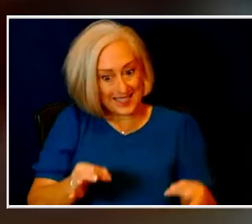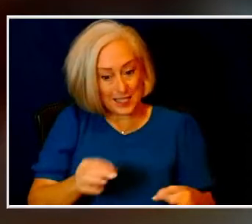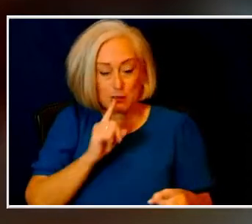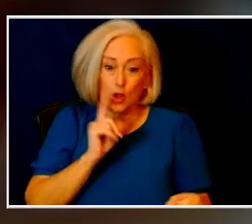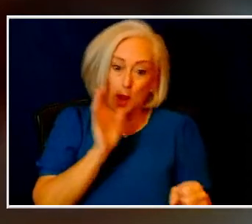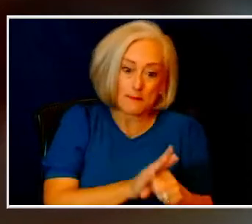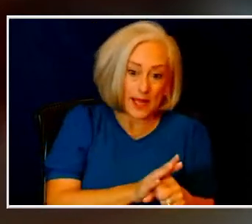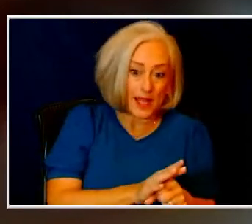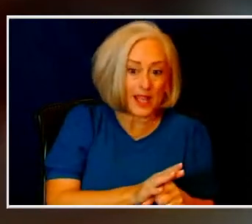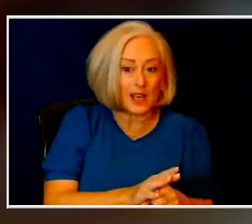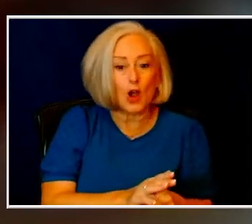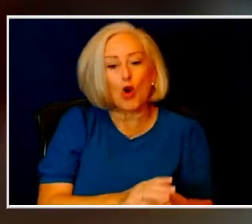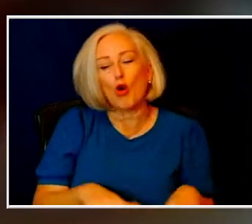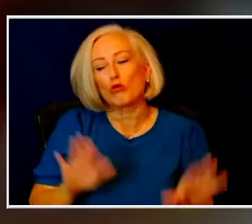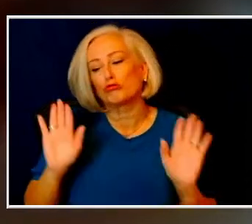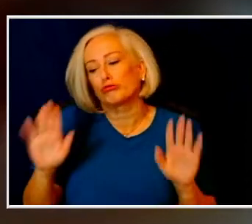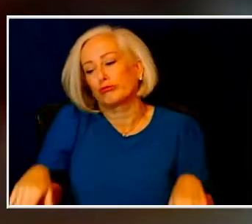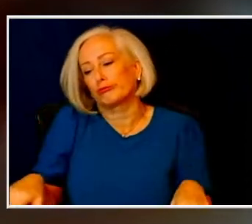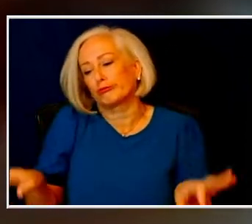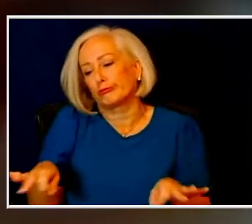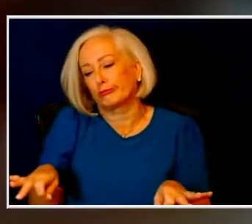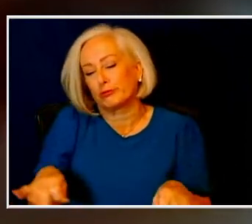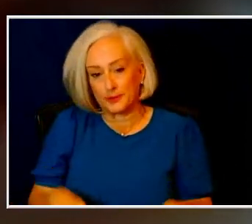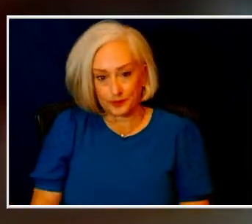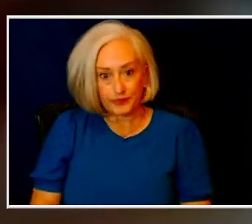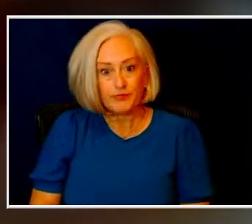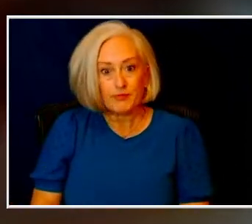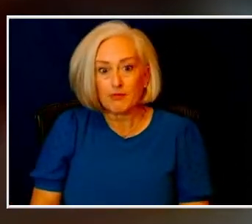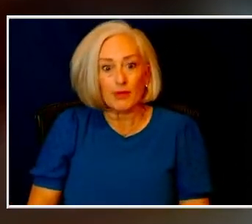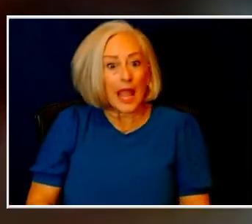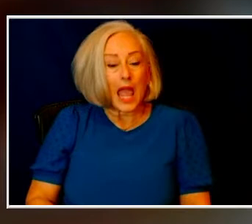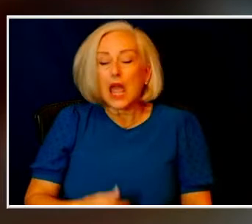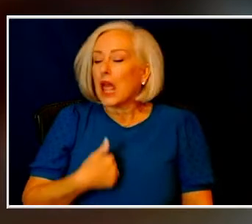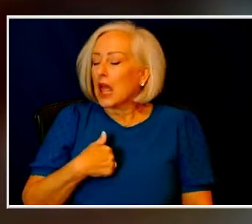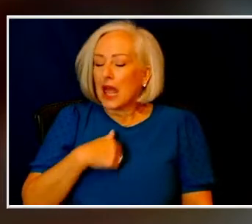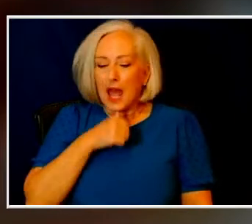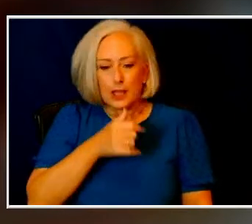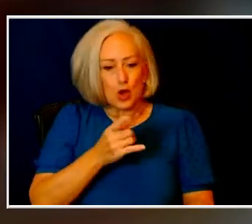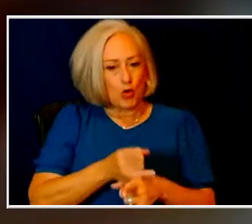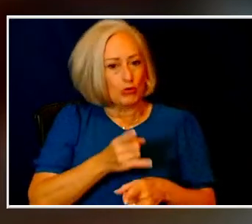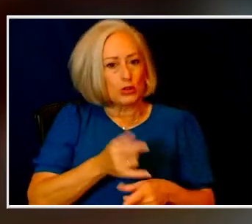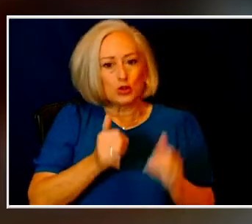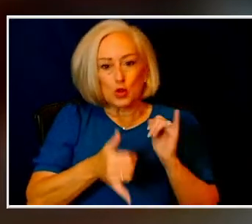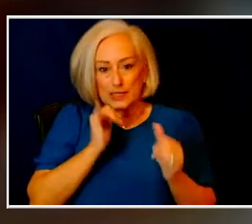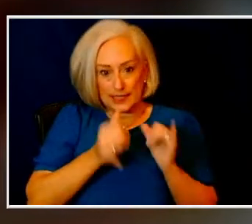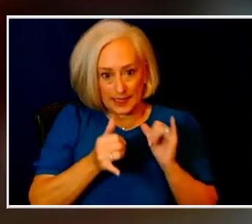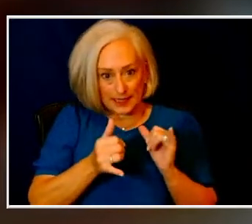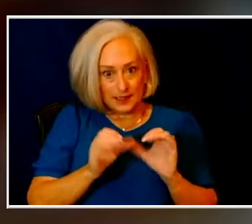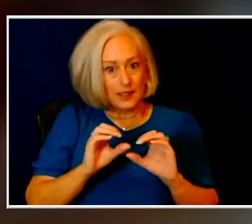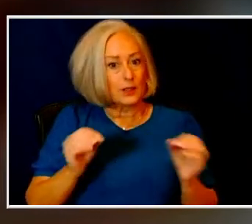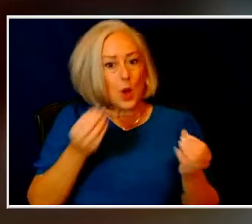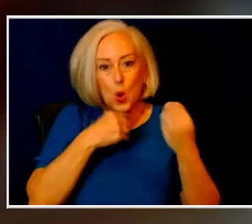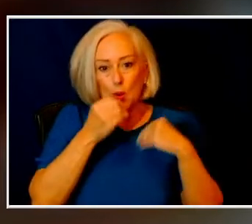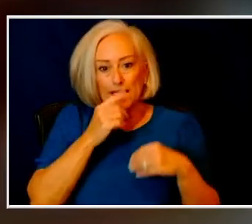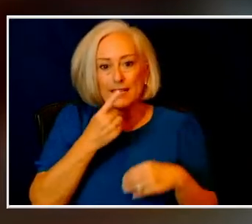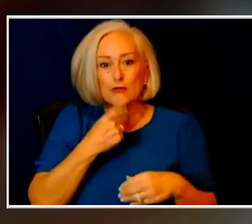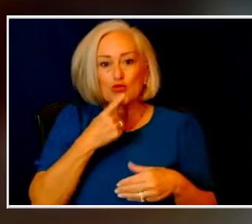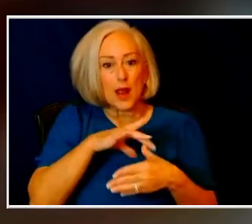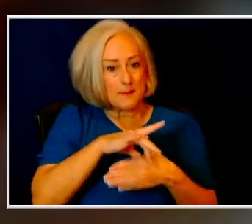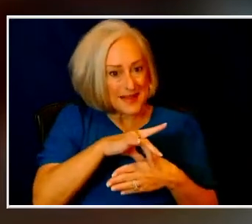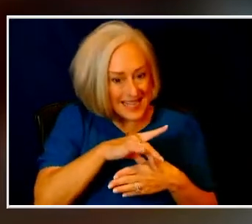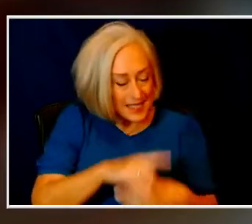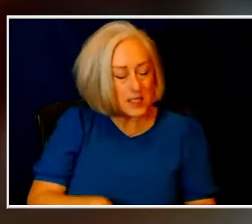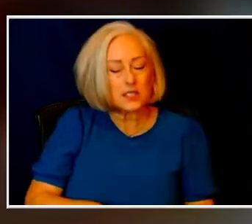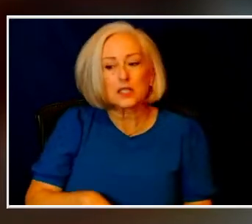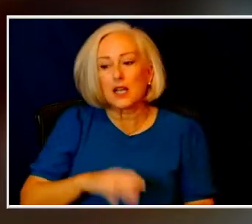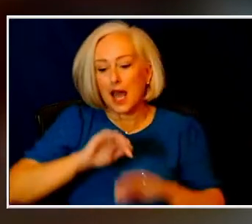it." And the liver problems, and I don't drink, I hadn't eaten red meat, I swim every day. So I was